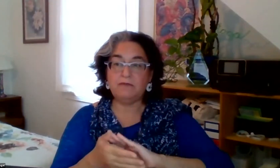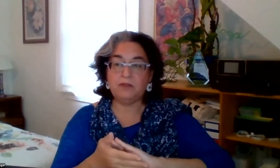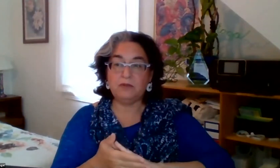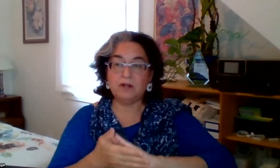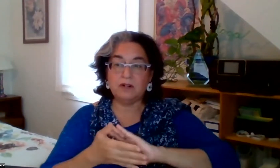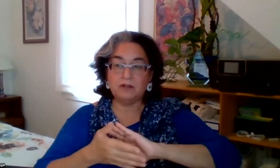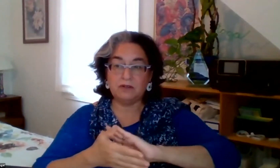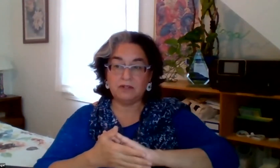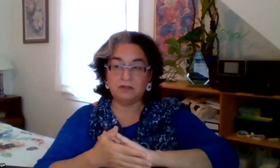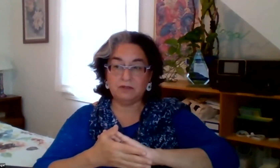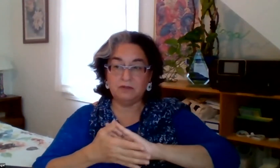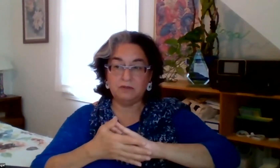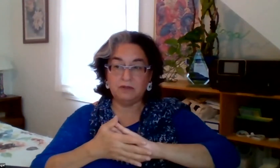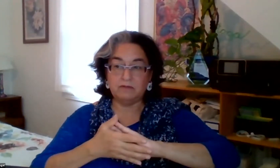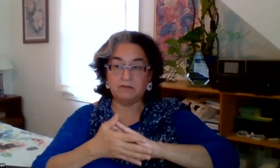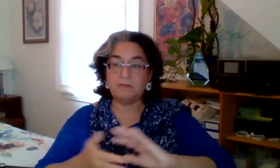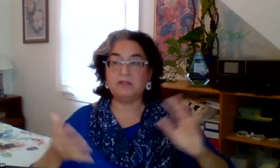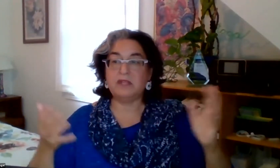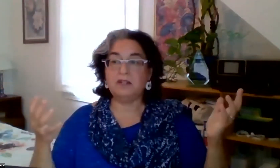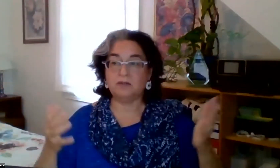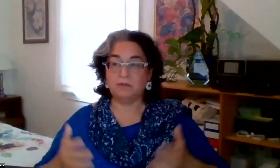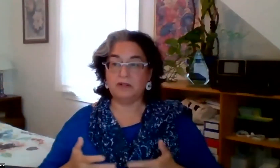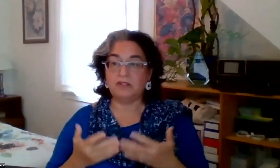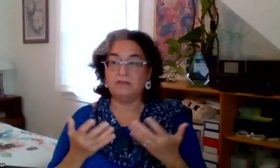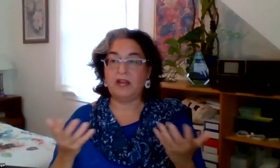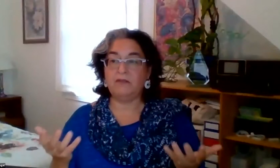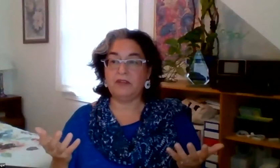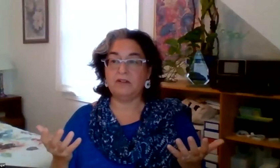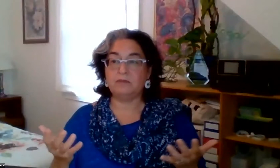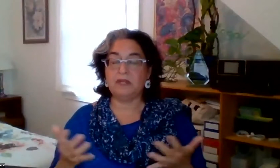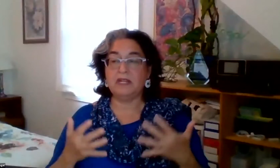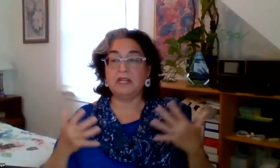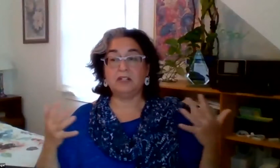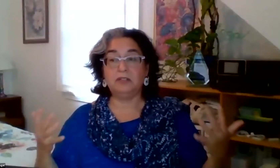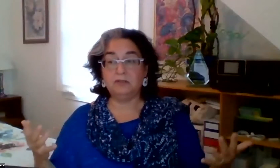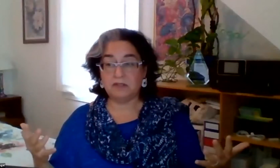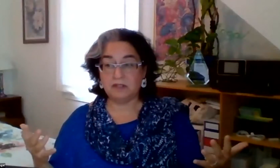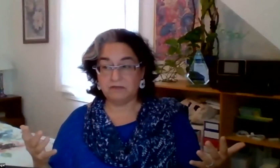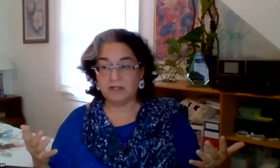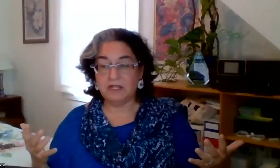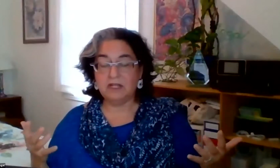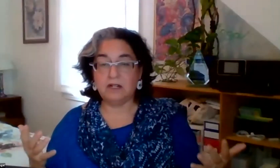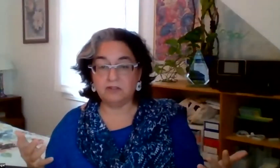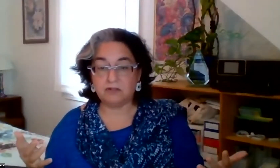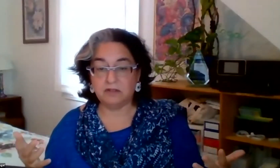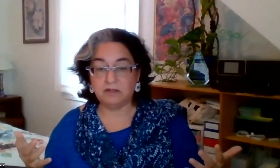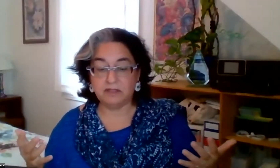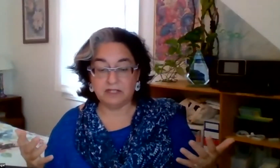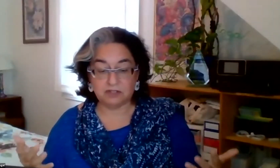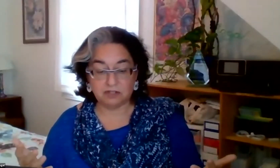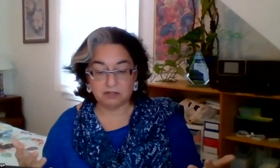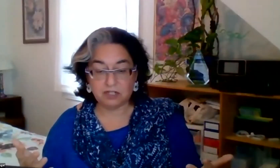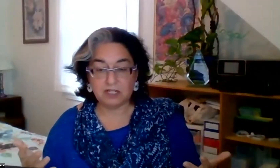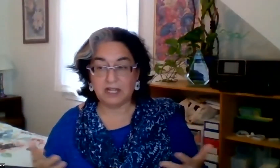So if you are going to represent or put yourself out there as being an inclusive